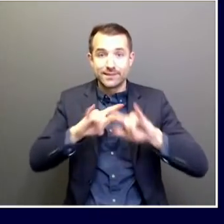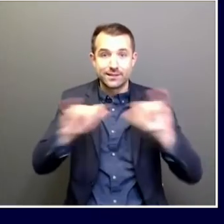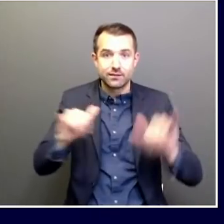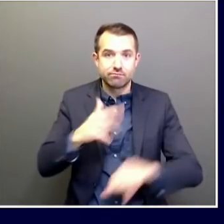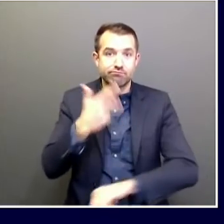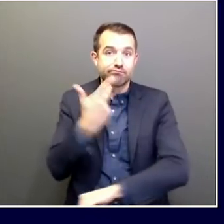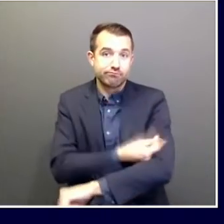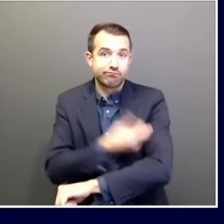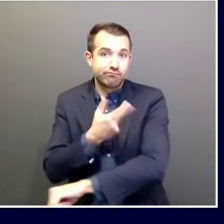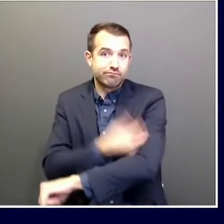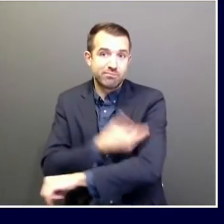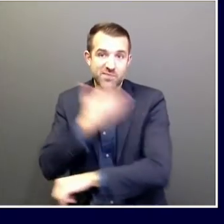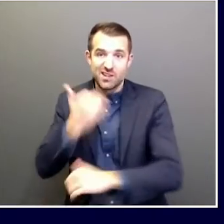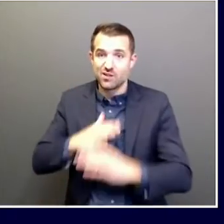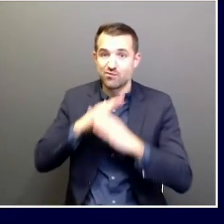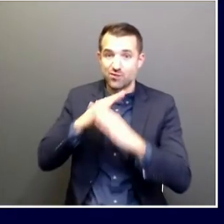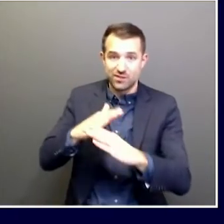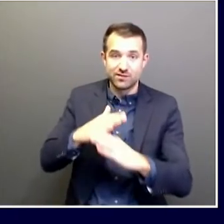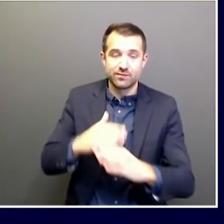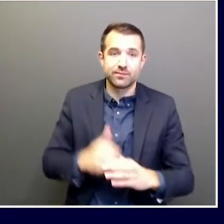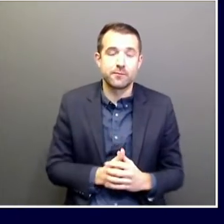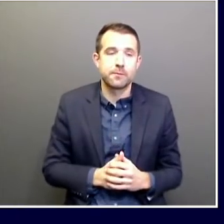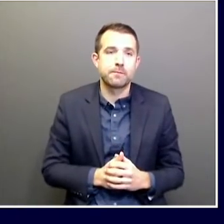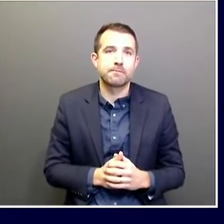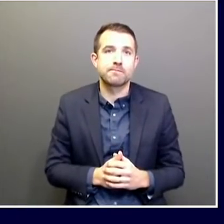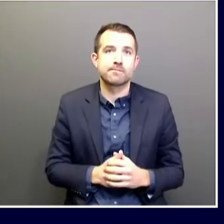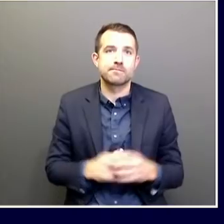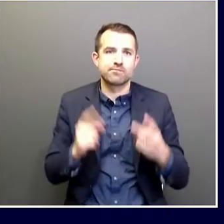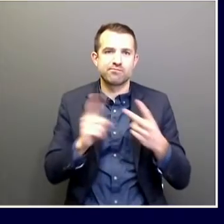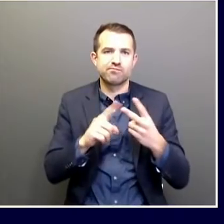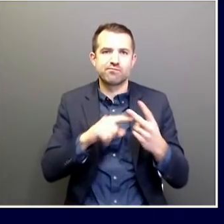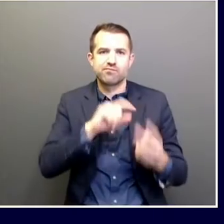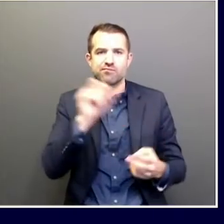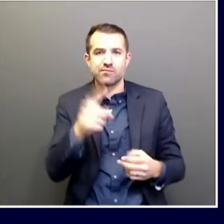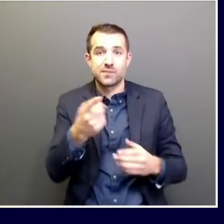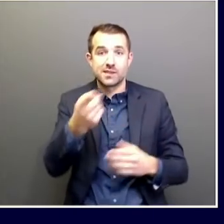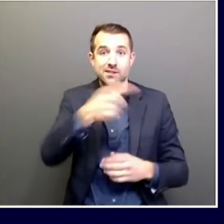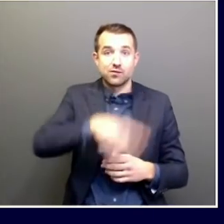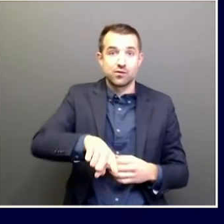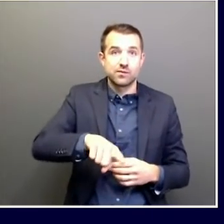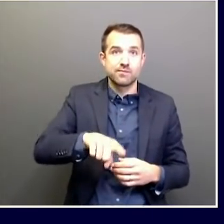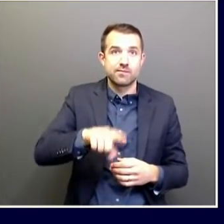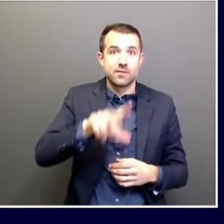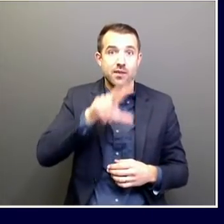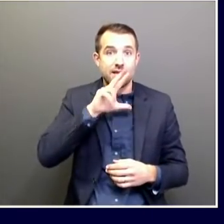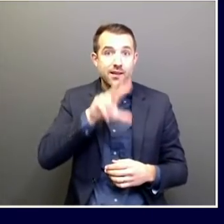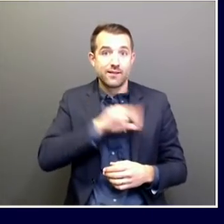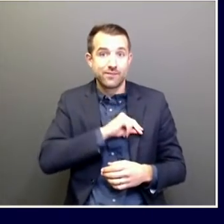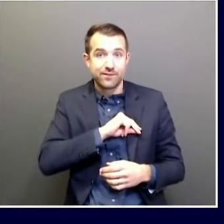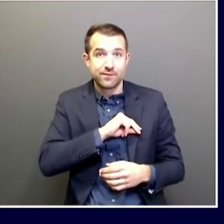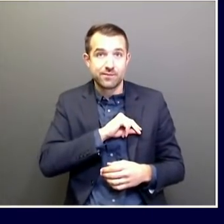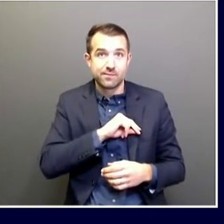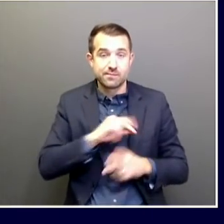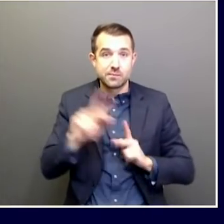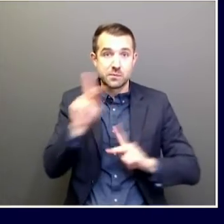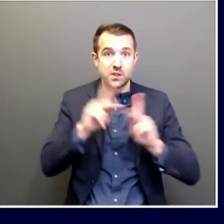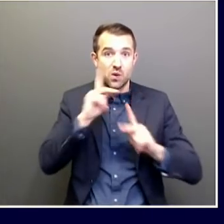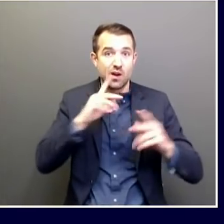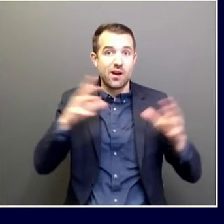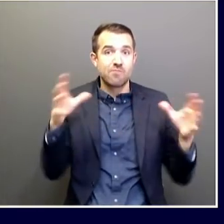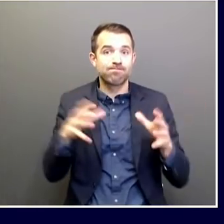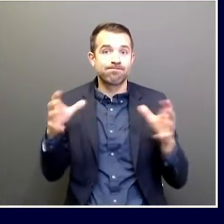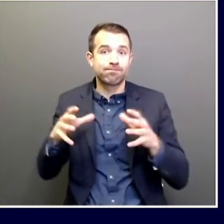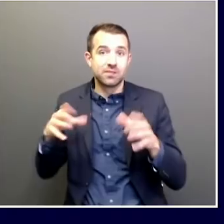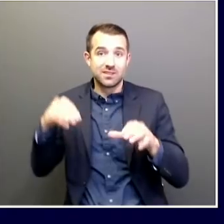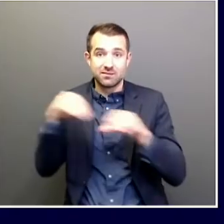Thank you. The second question I had is, we're heading into a holiday week next week. As everybody knows, there's going to be gathering, there's going to be indoor gathering, and there's